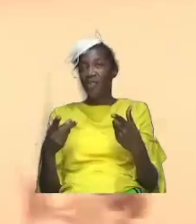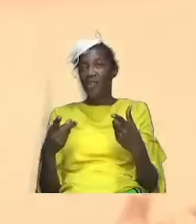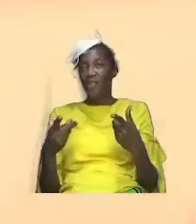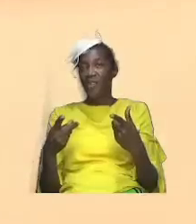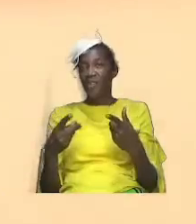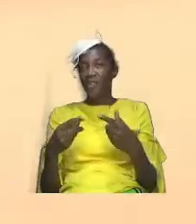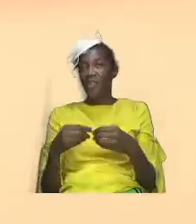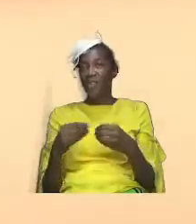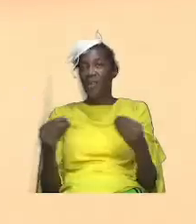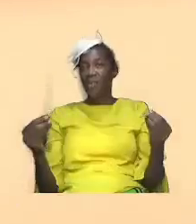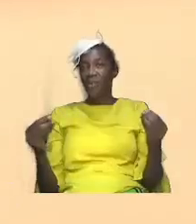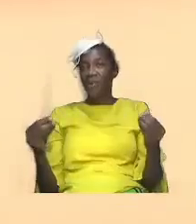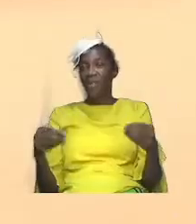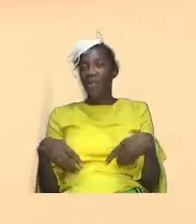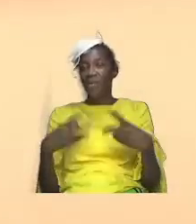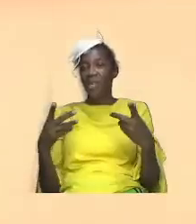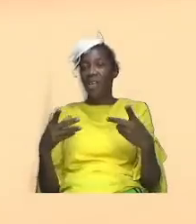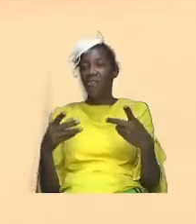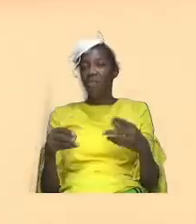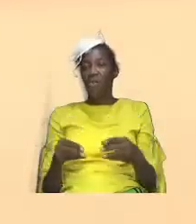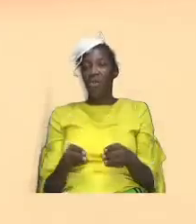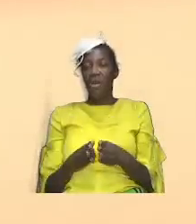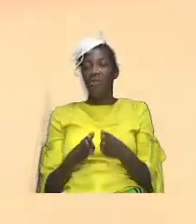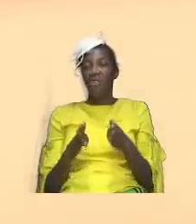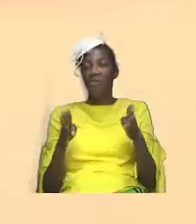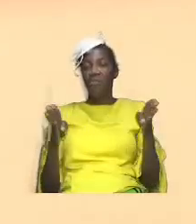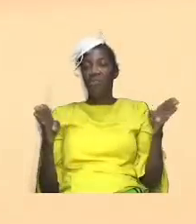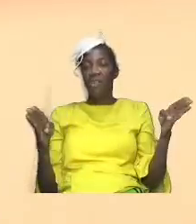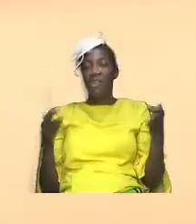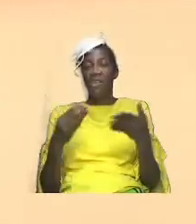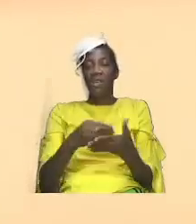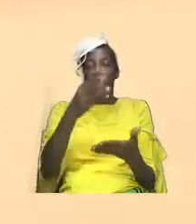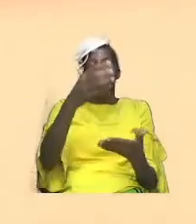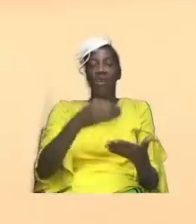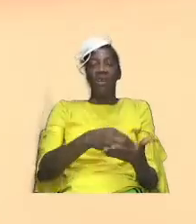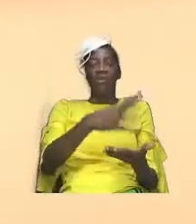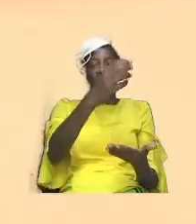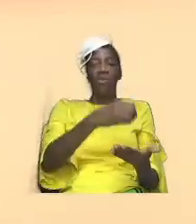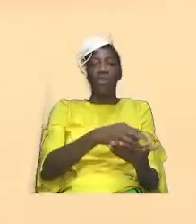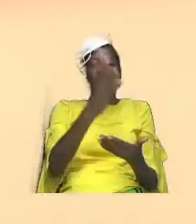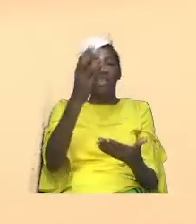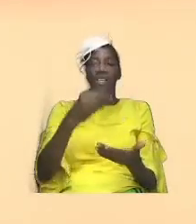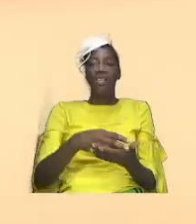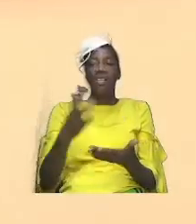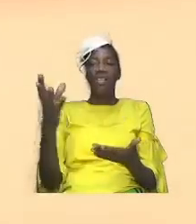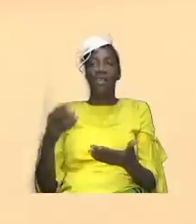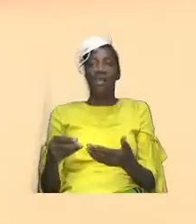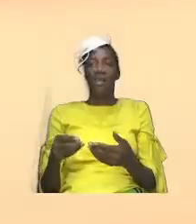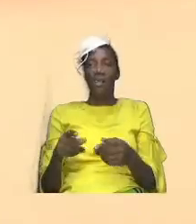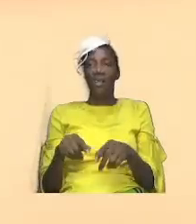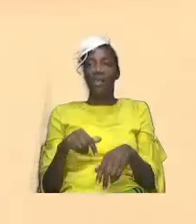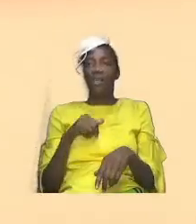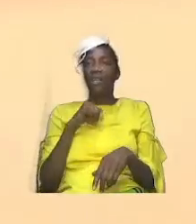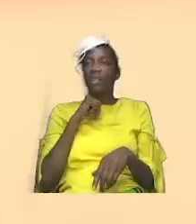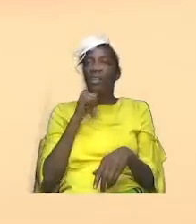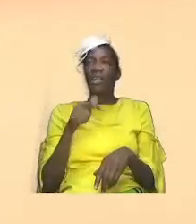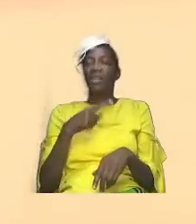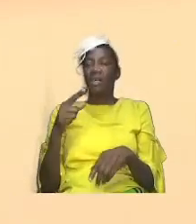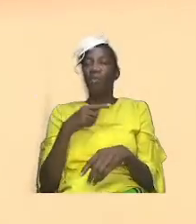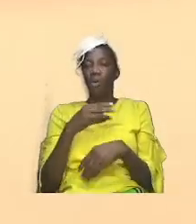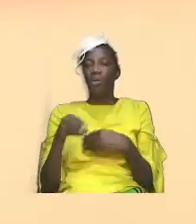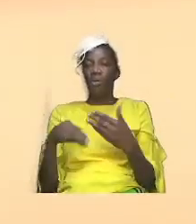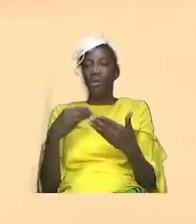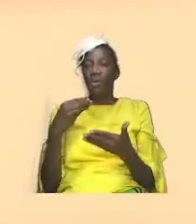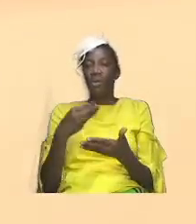gave it out of the massive collections that he had. It's not about the money.